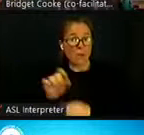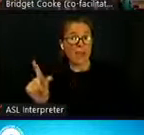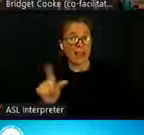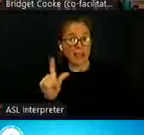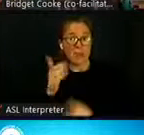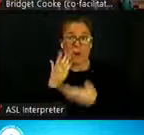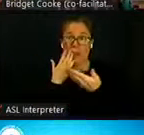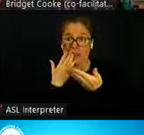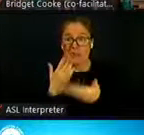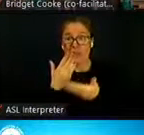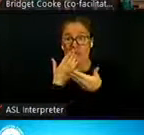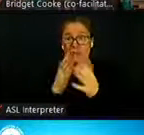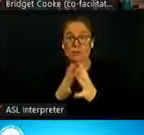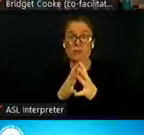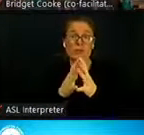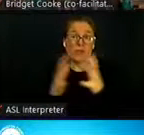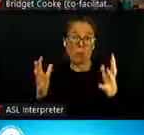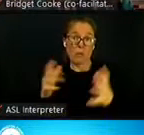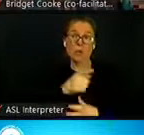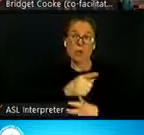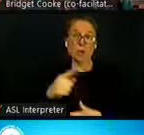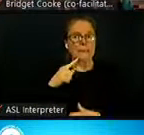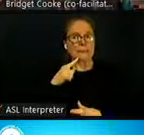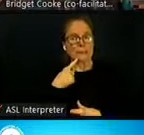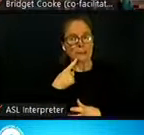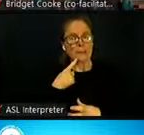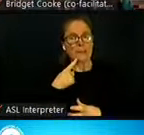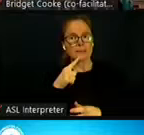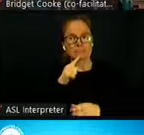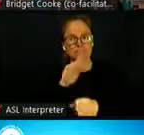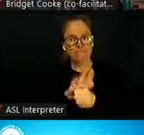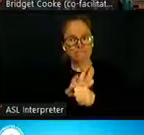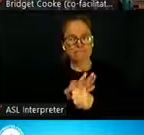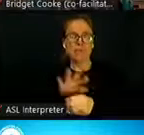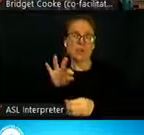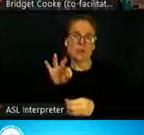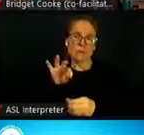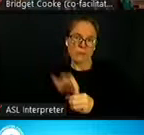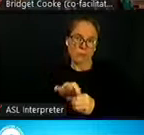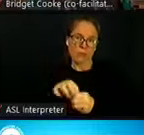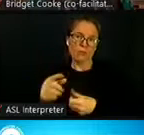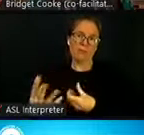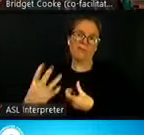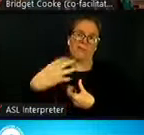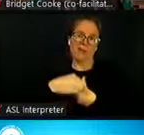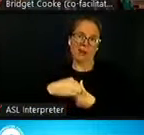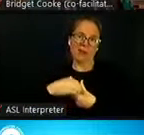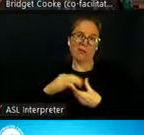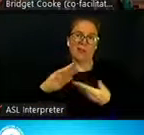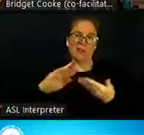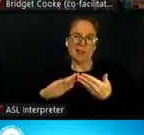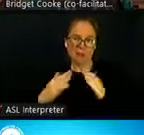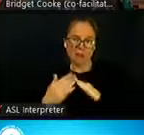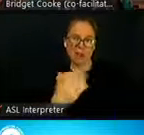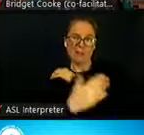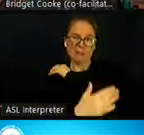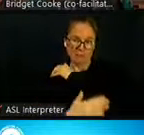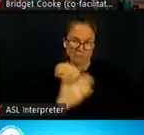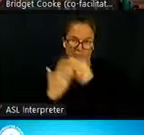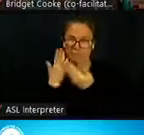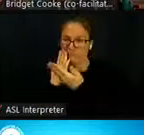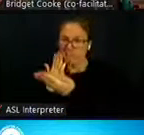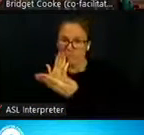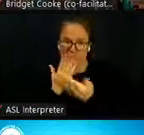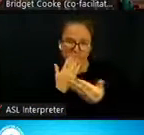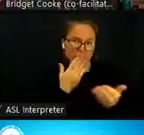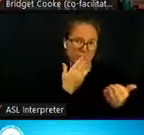fact that you take voting as a serious part of your engagement with our county, and so thank you for that, and